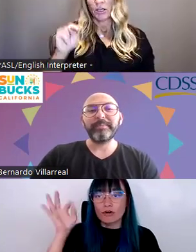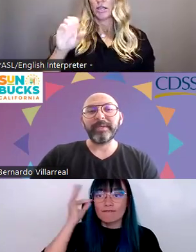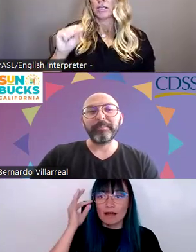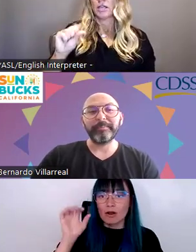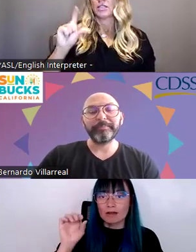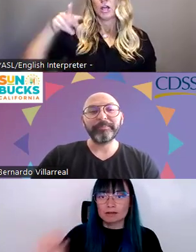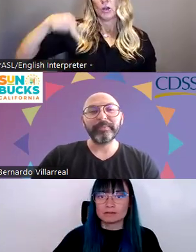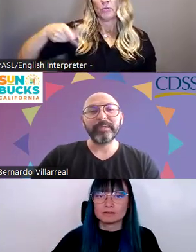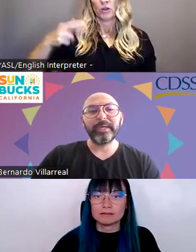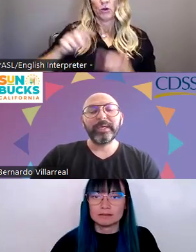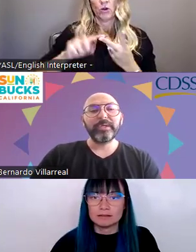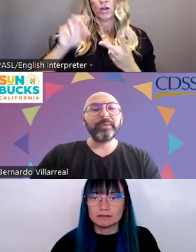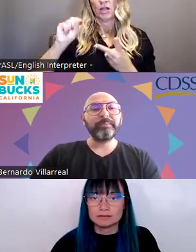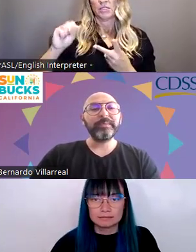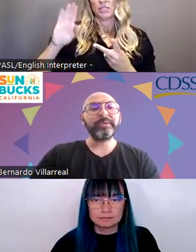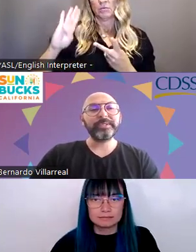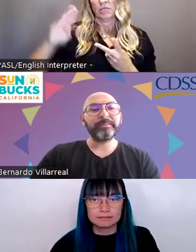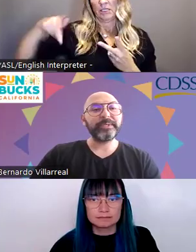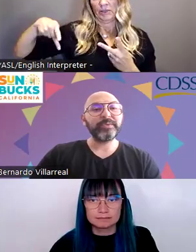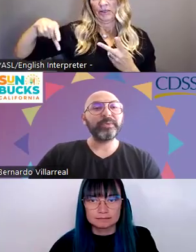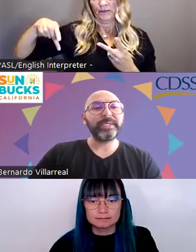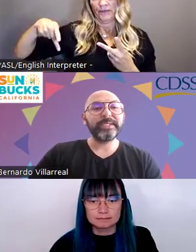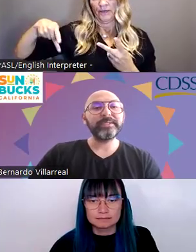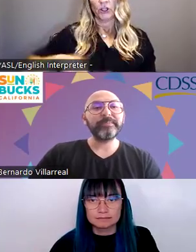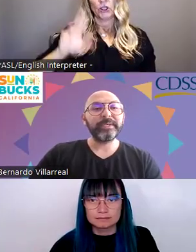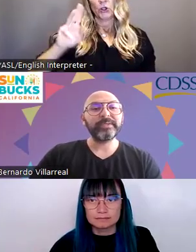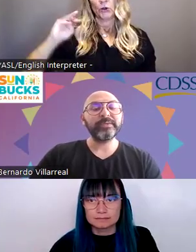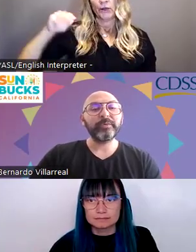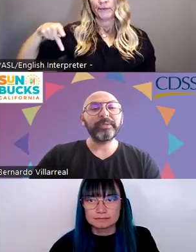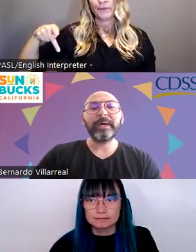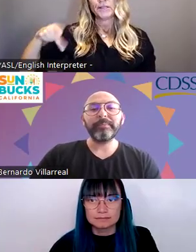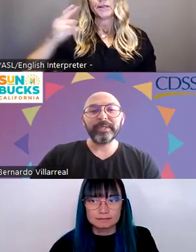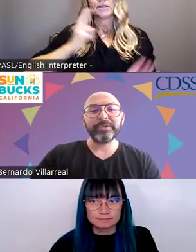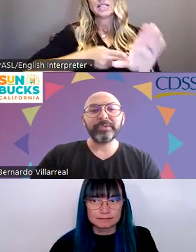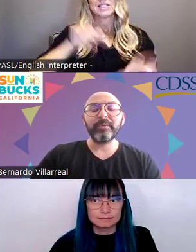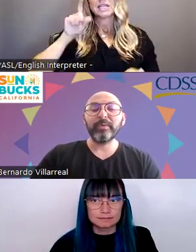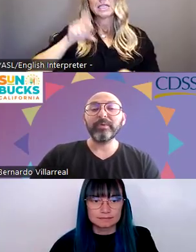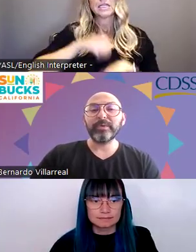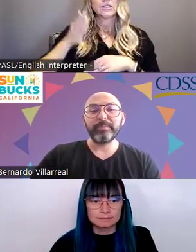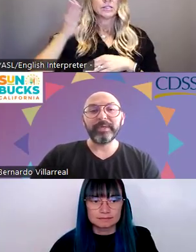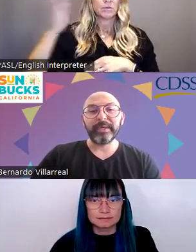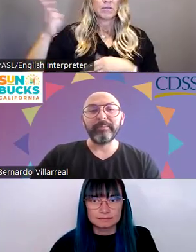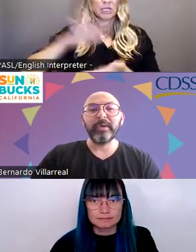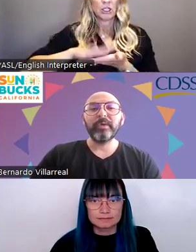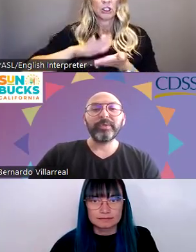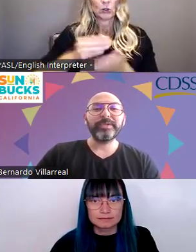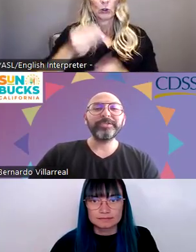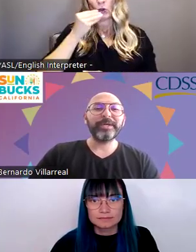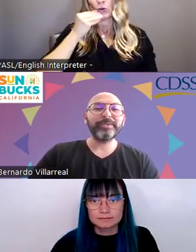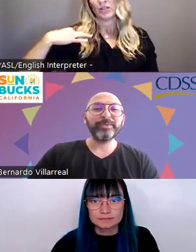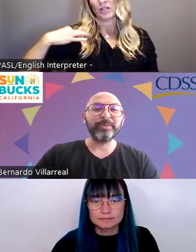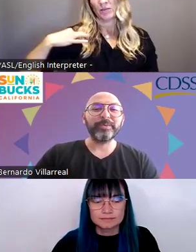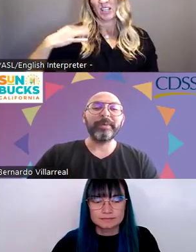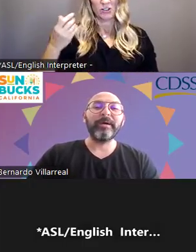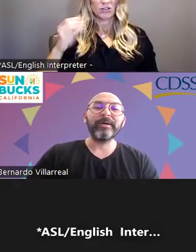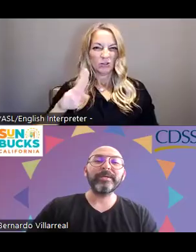or S-EBT. UMP participants will need to submit a school meal application or UBA with